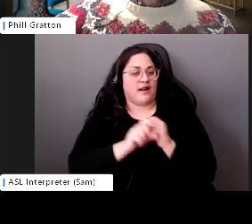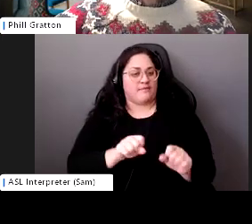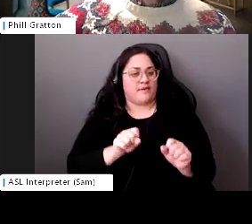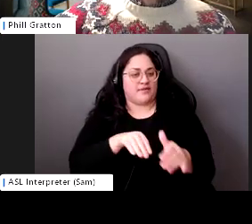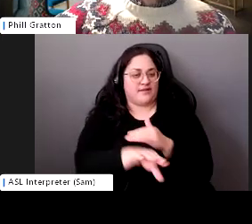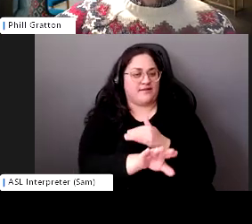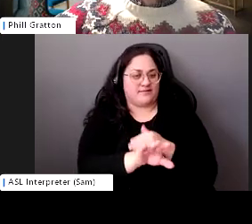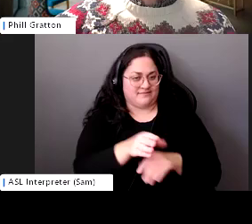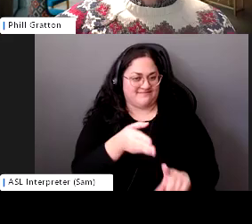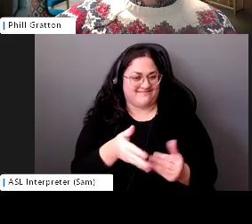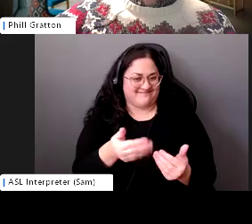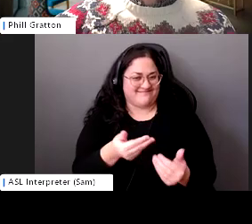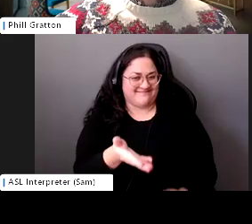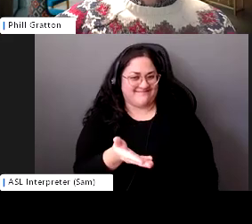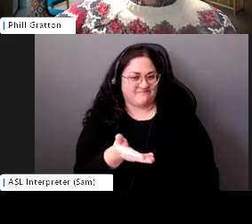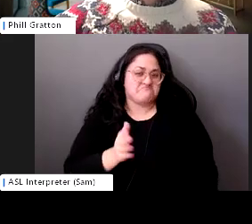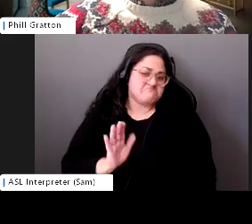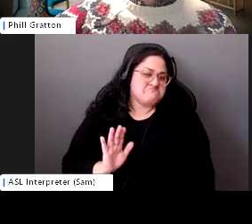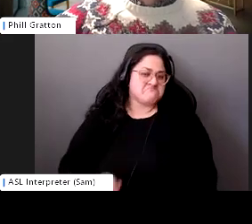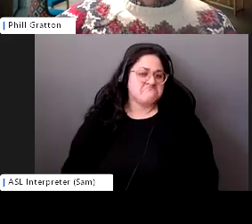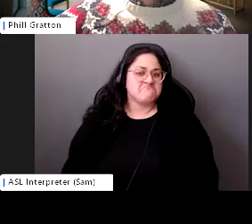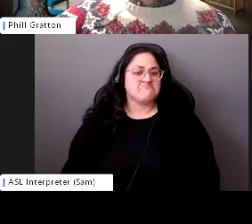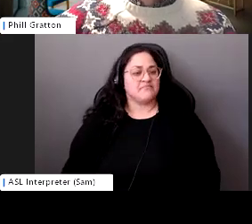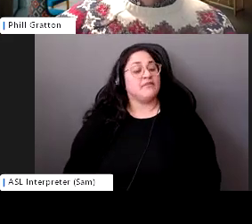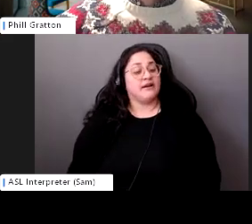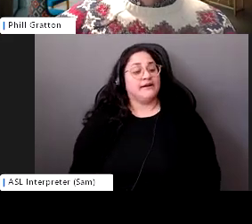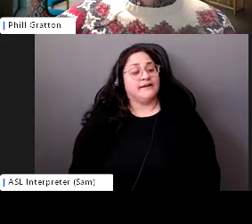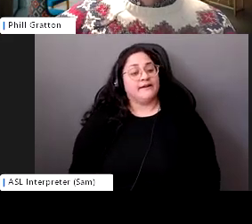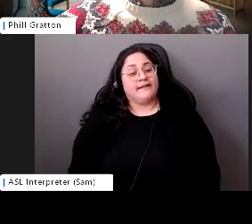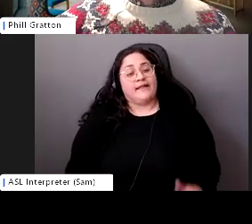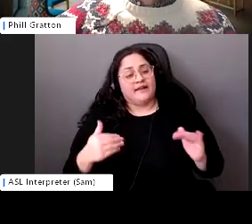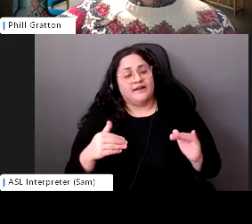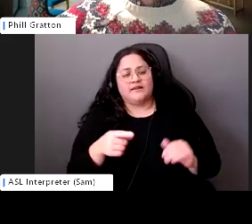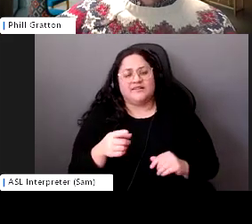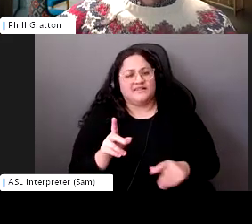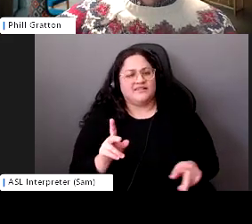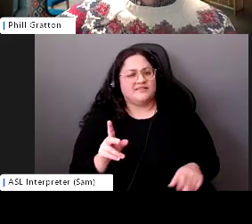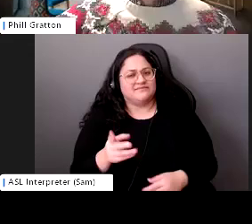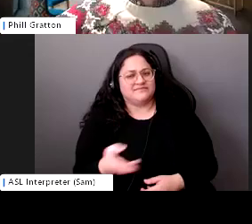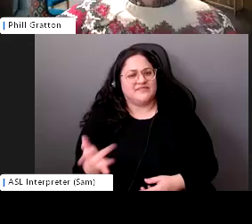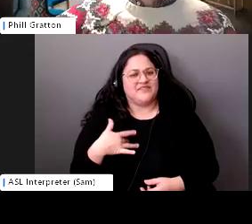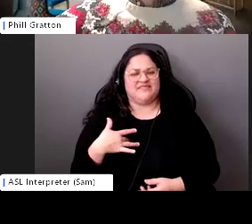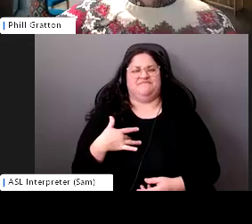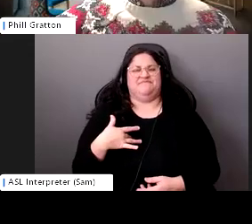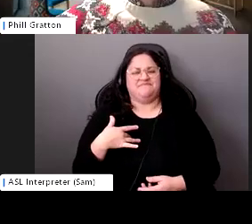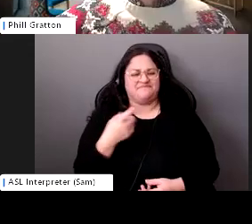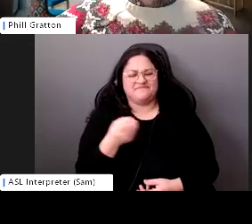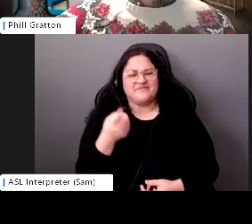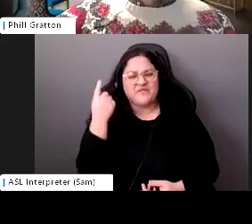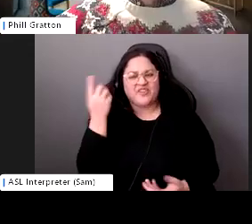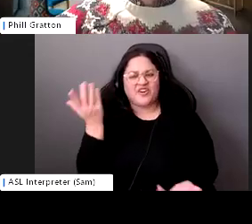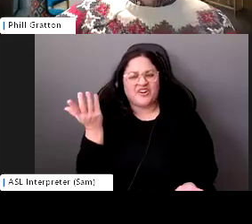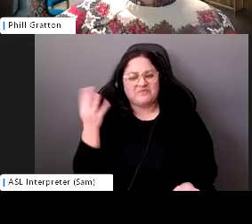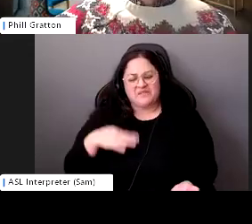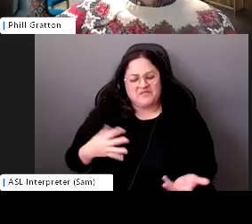So now you may be thinking, do I really need this? There's so much about technology that's confusing already, right? Why